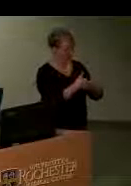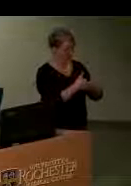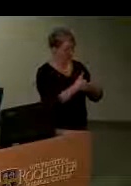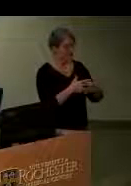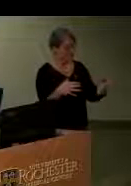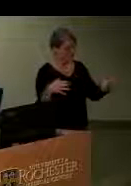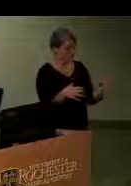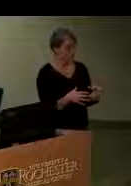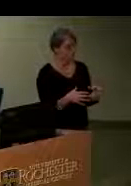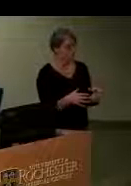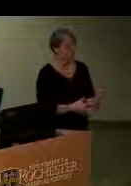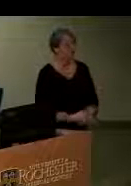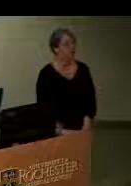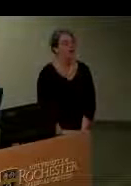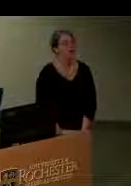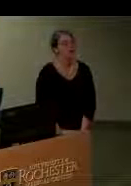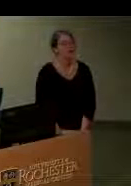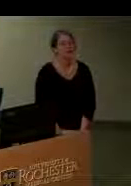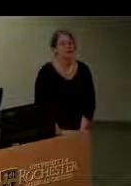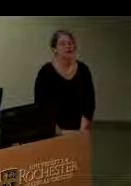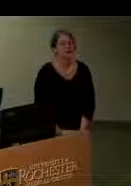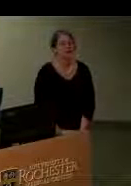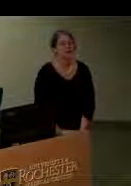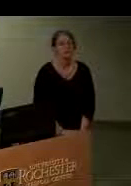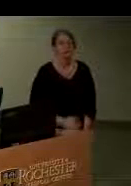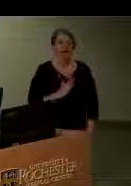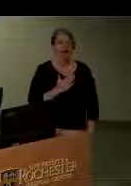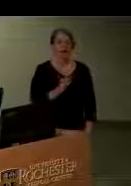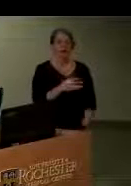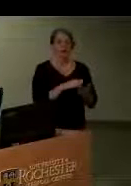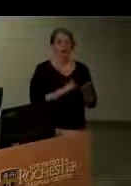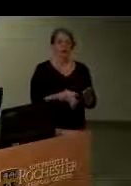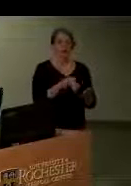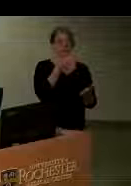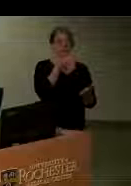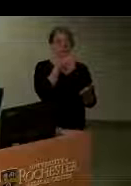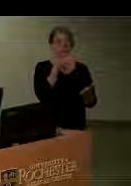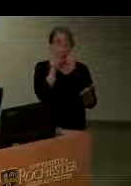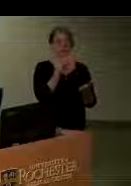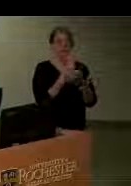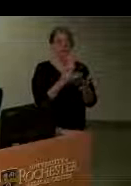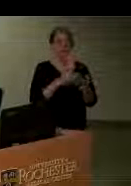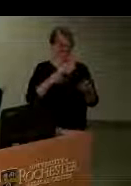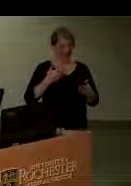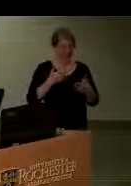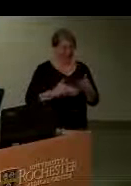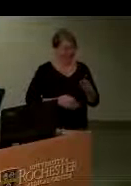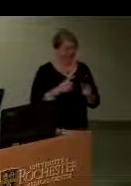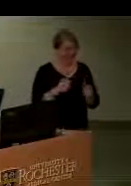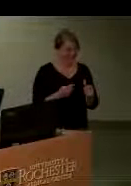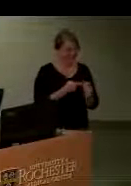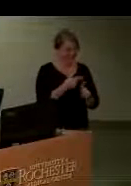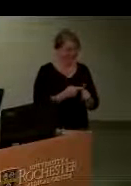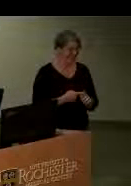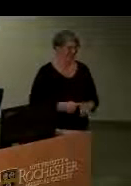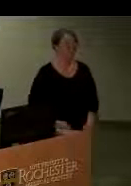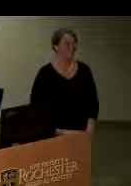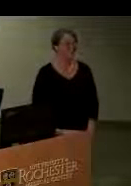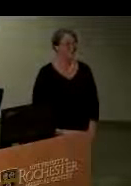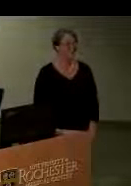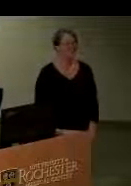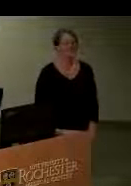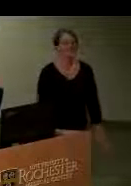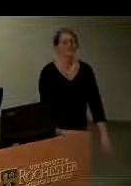it. And our students are so good at doing this by the end of the first month. So what's the first course? We